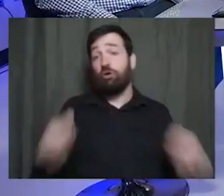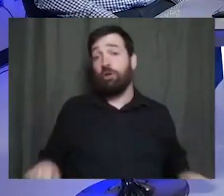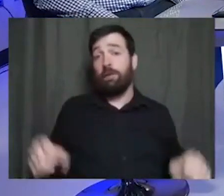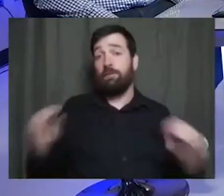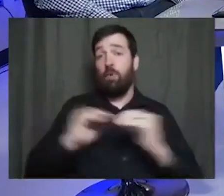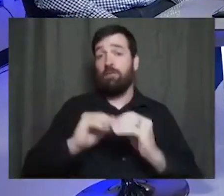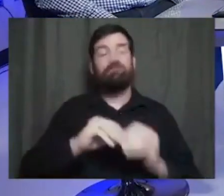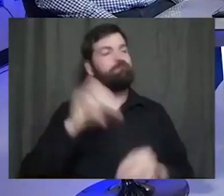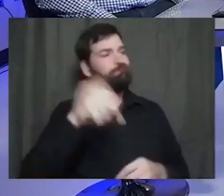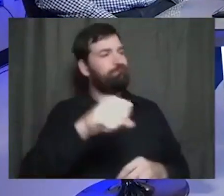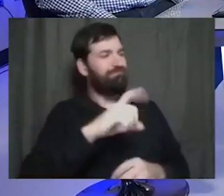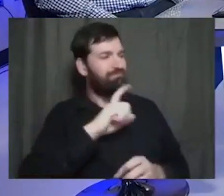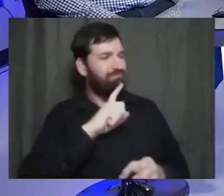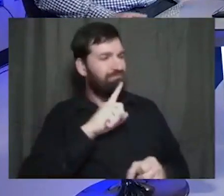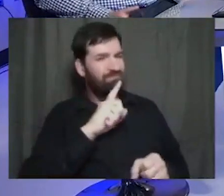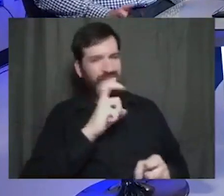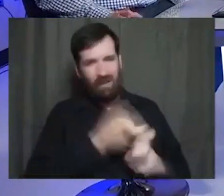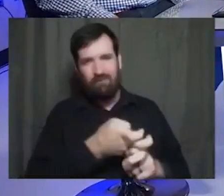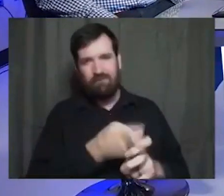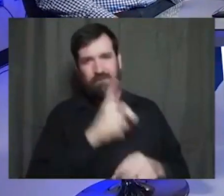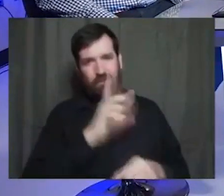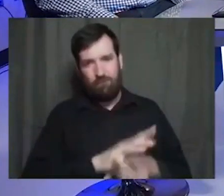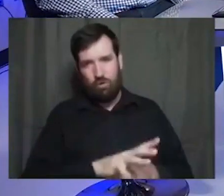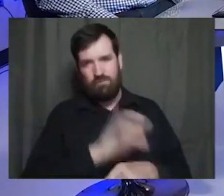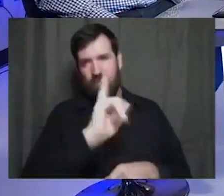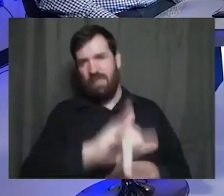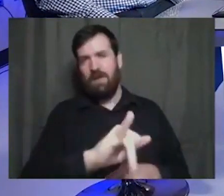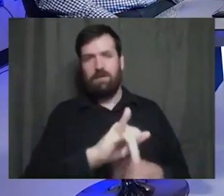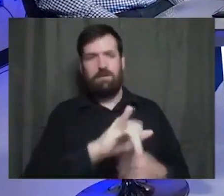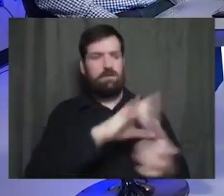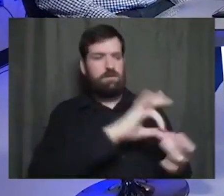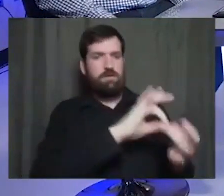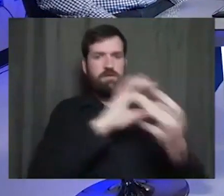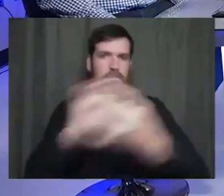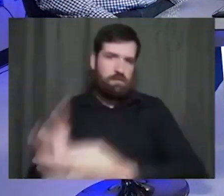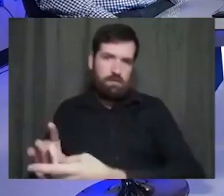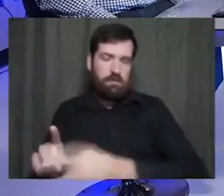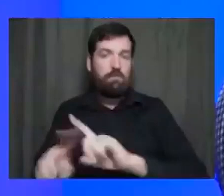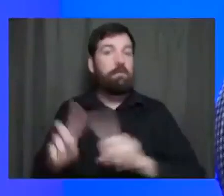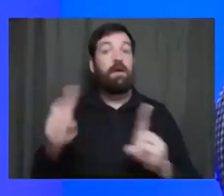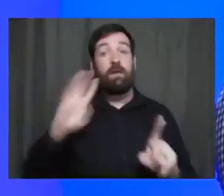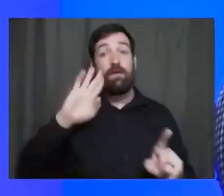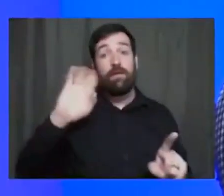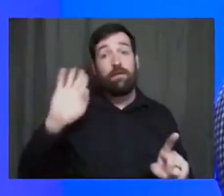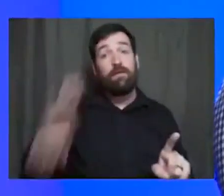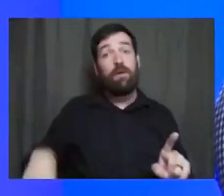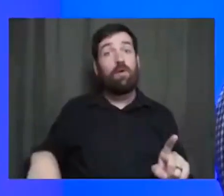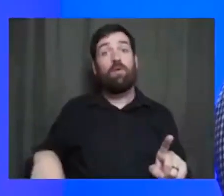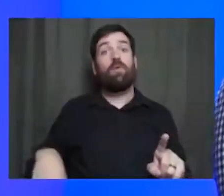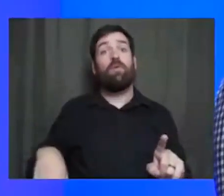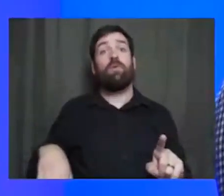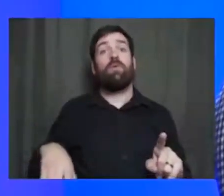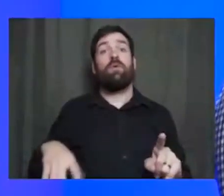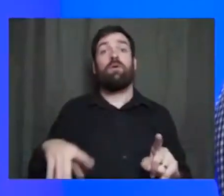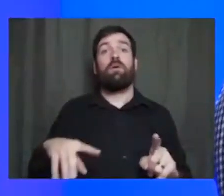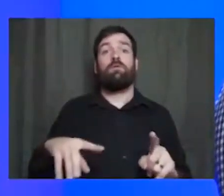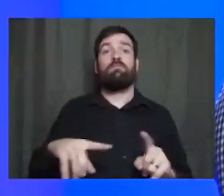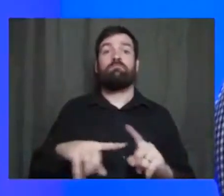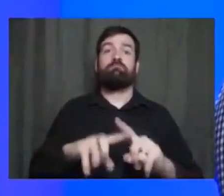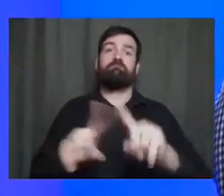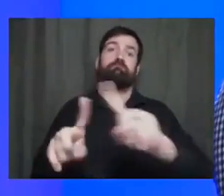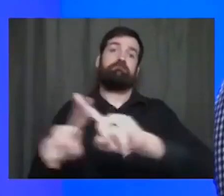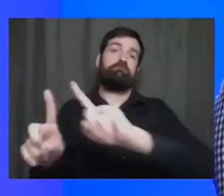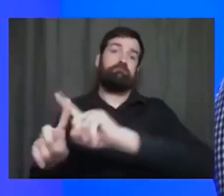to confirm that kind of causation, but as we know, when there's differences in